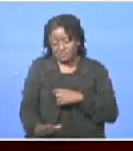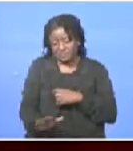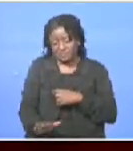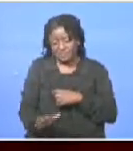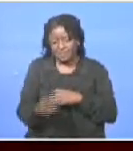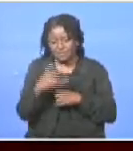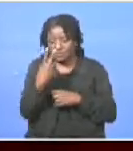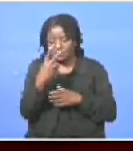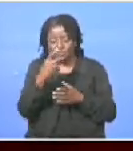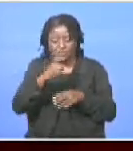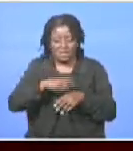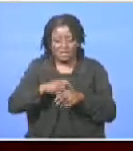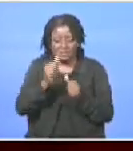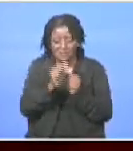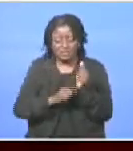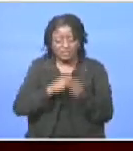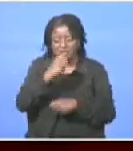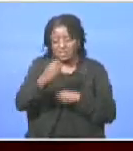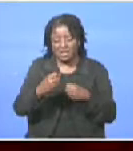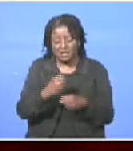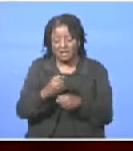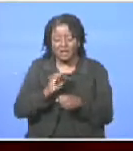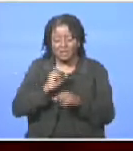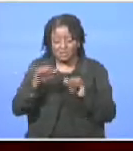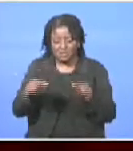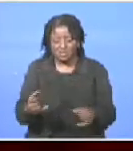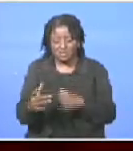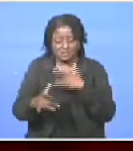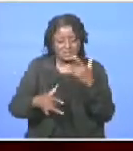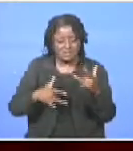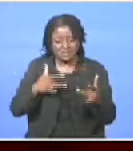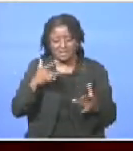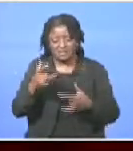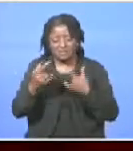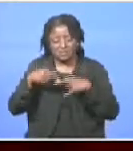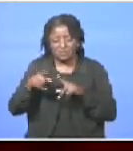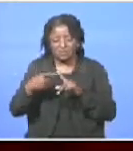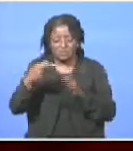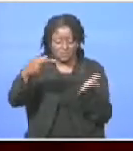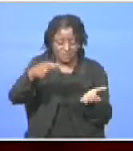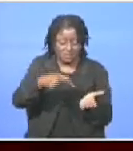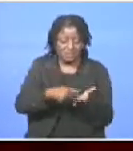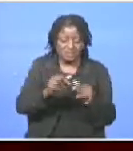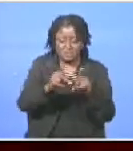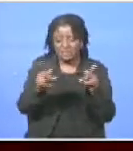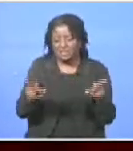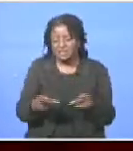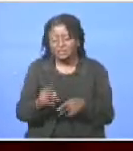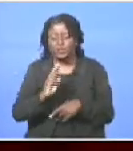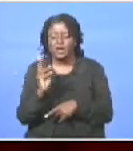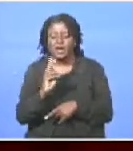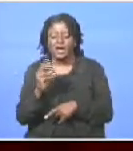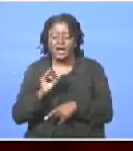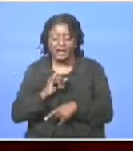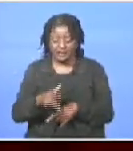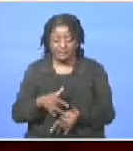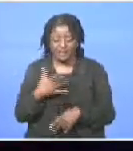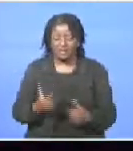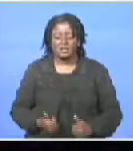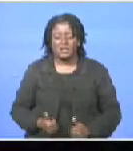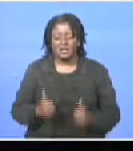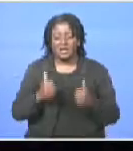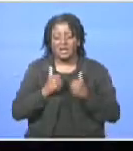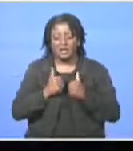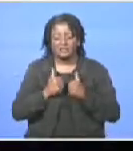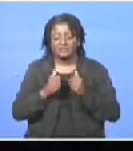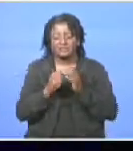just so excited to go to this place where I felt alive, even as a child.